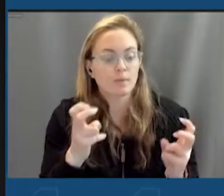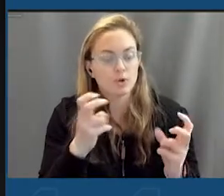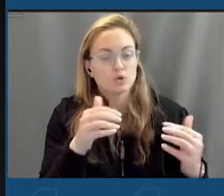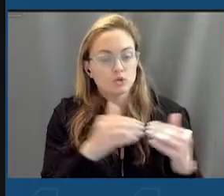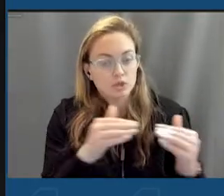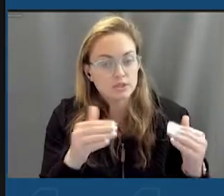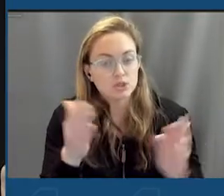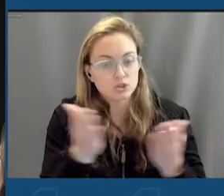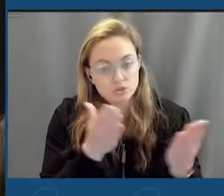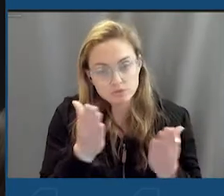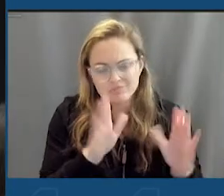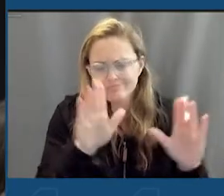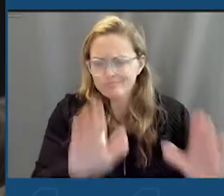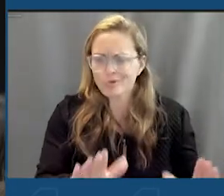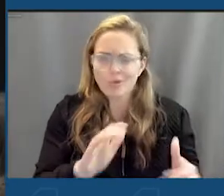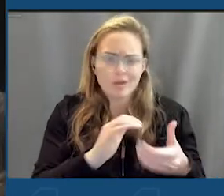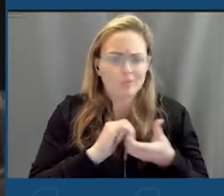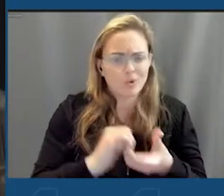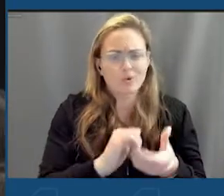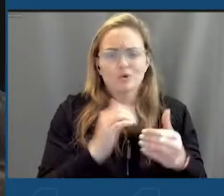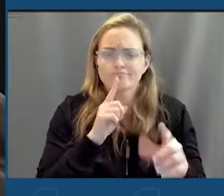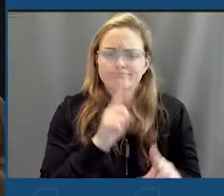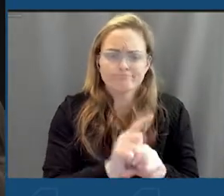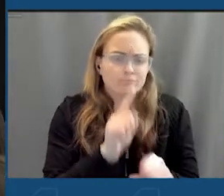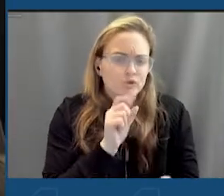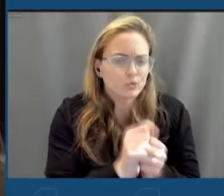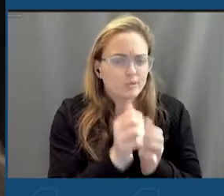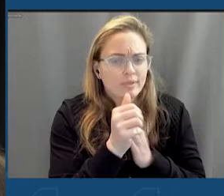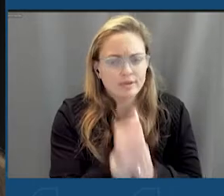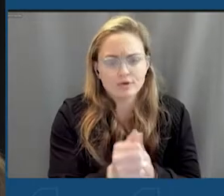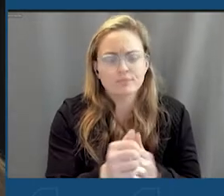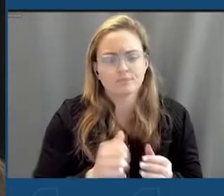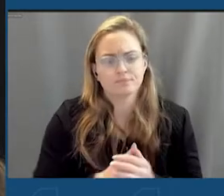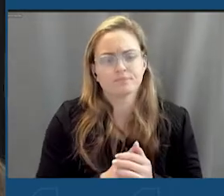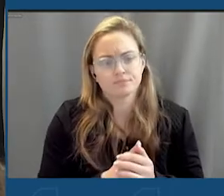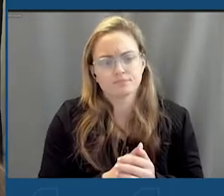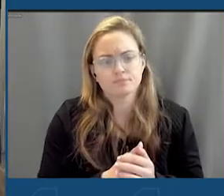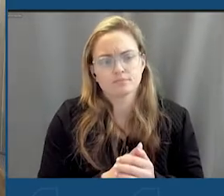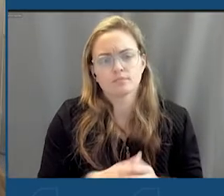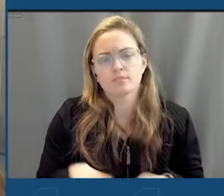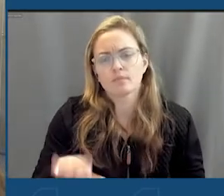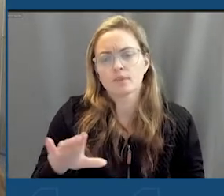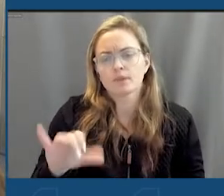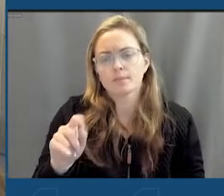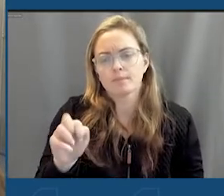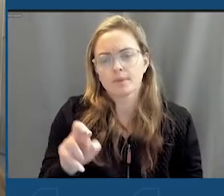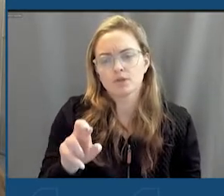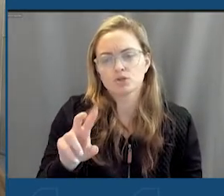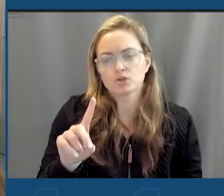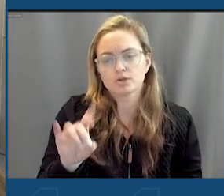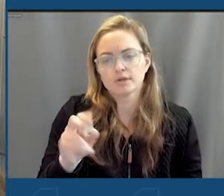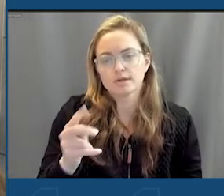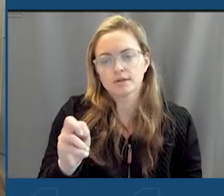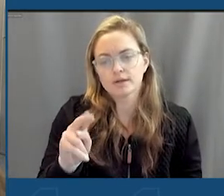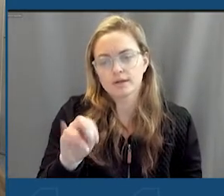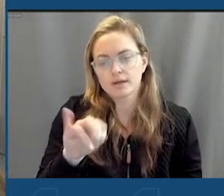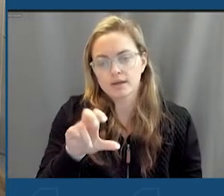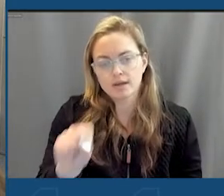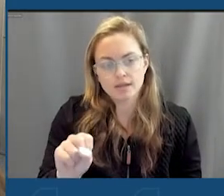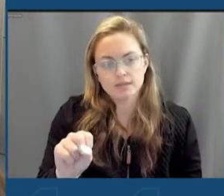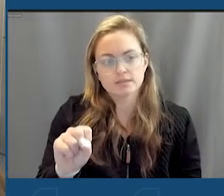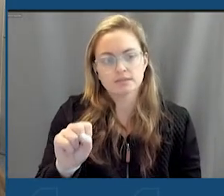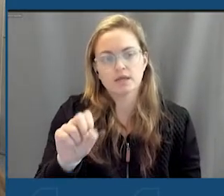great partner, a true leader at a time when we need you. Major Dennis Schrager, the Troop Commander for the New York State Police, Troop G.